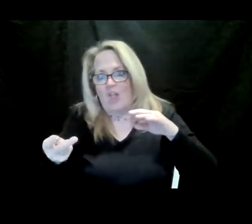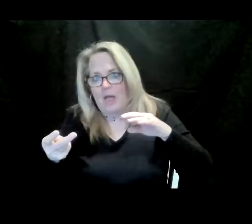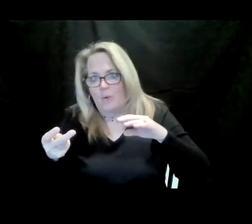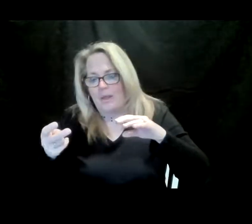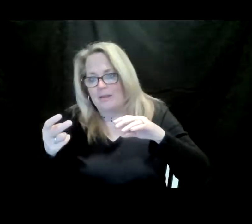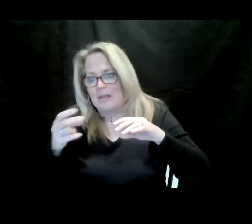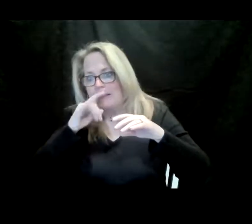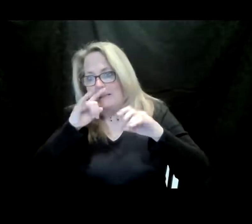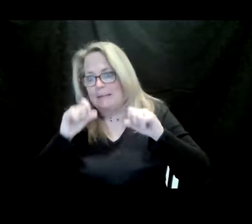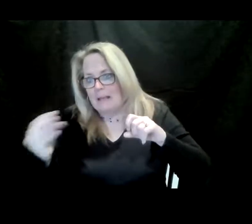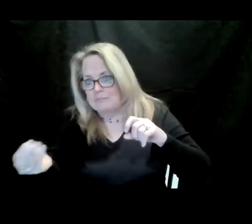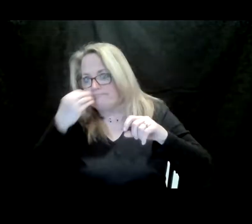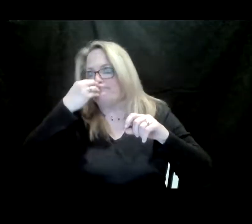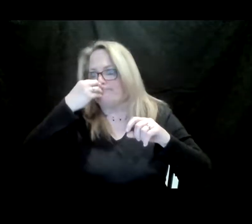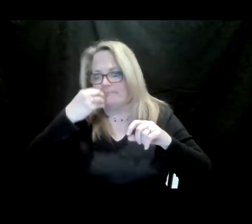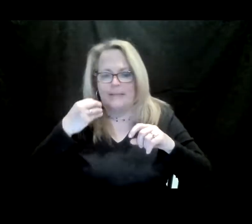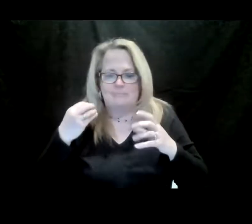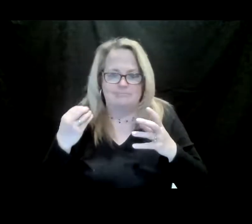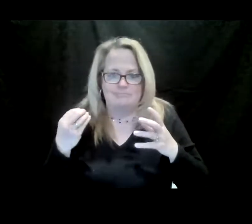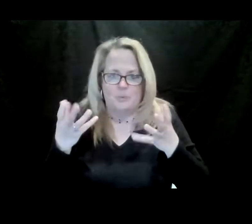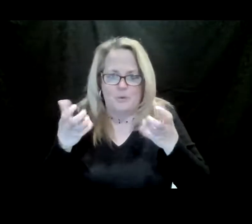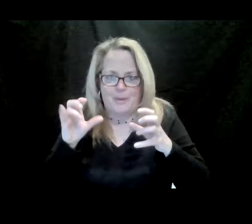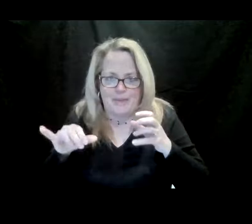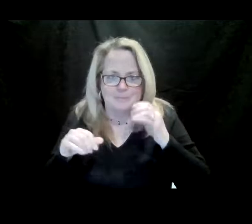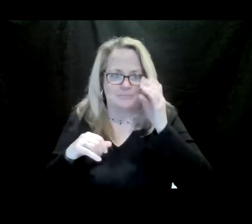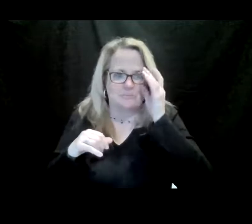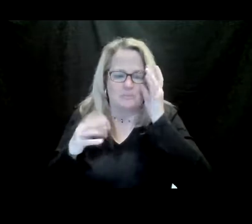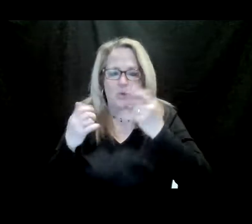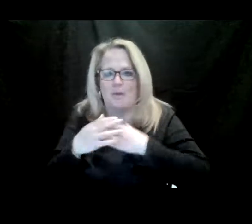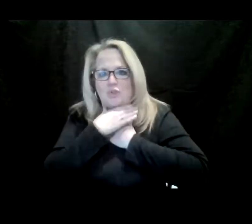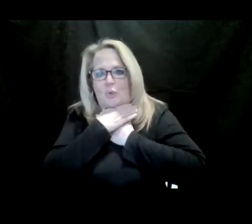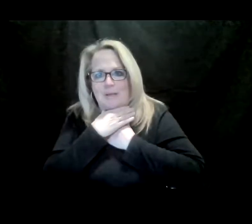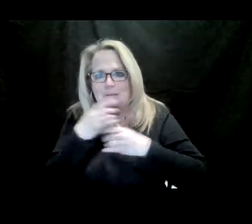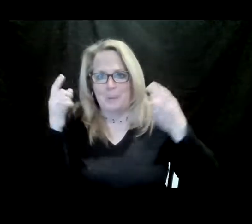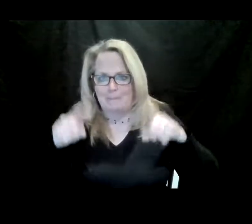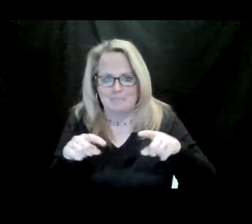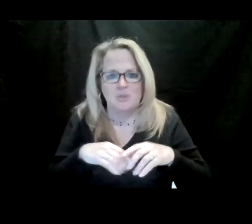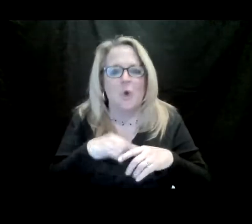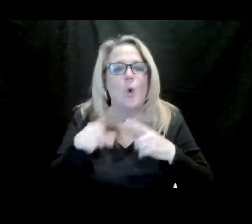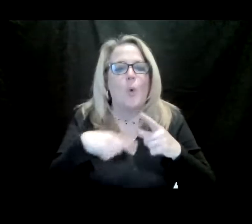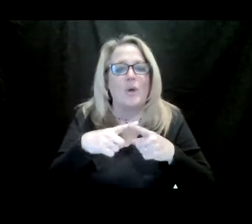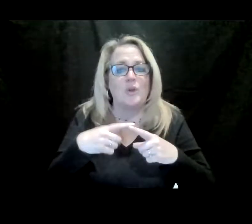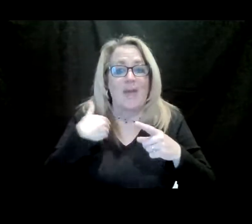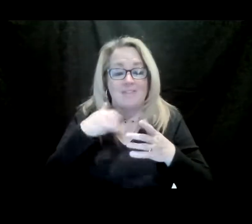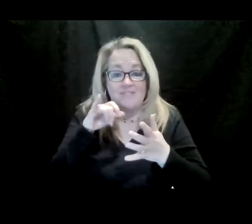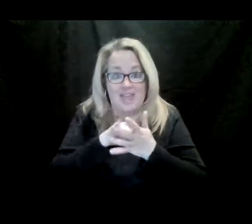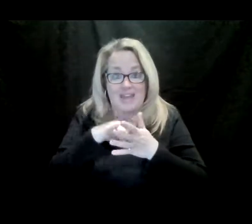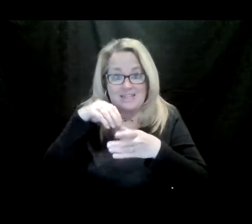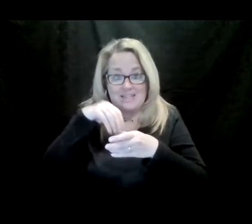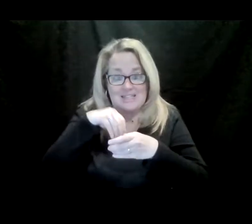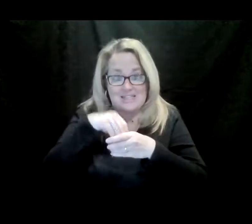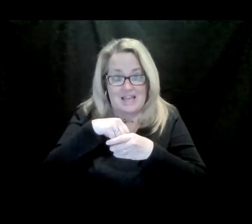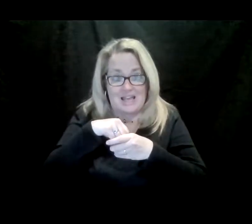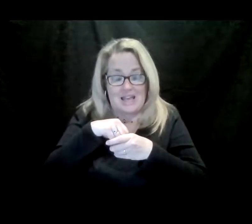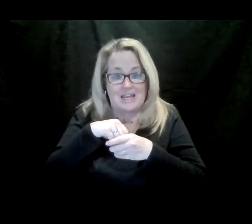and a child is going to actually put it in his or her mouth and choke on it. So once you have that inside